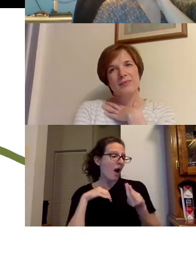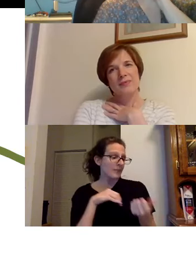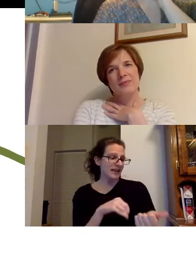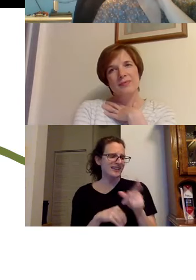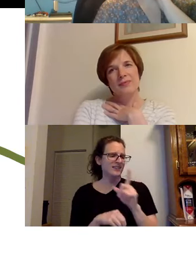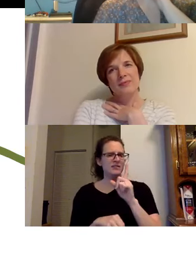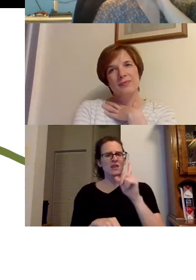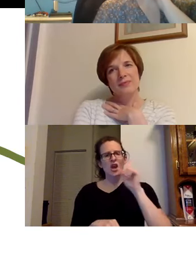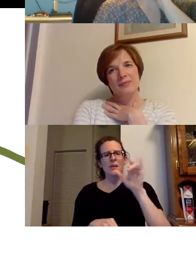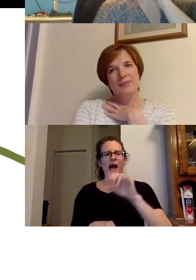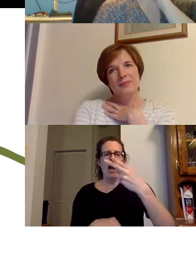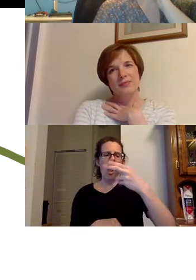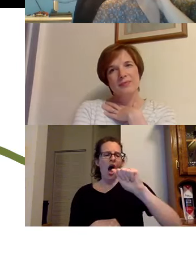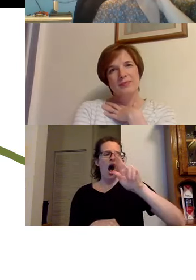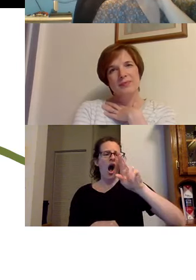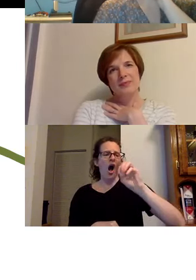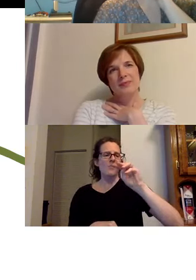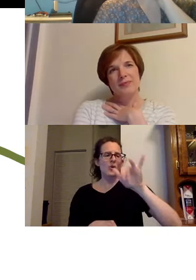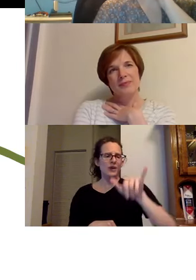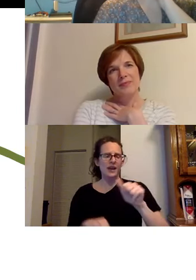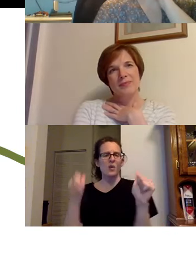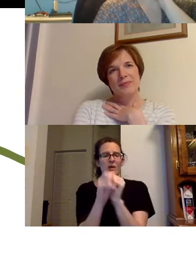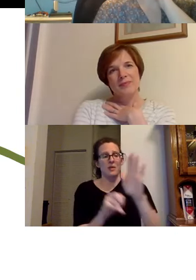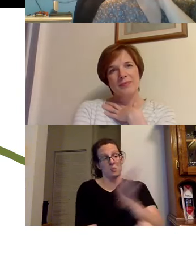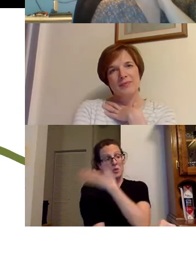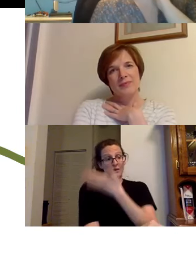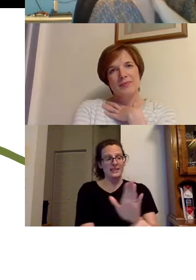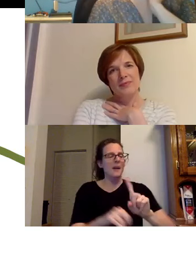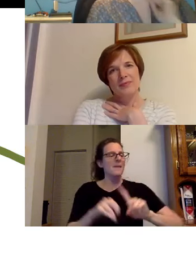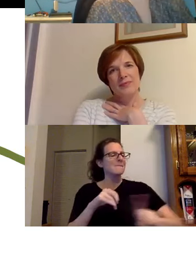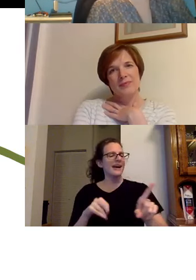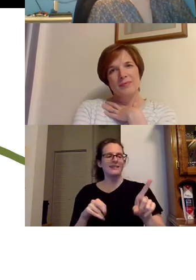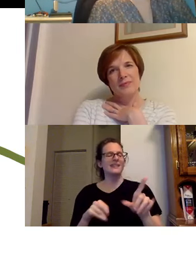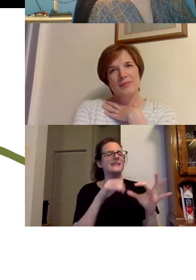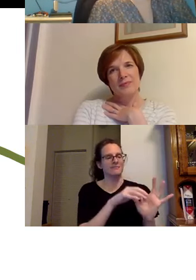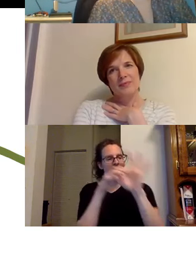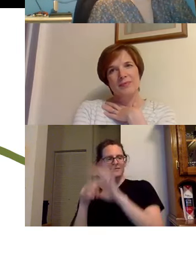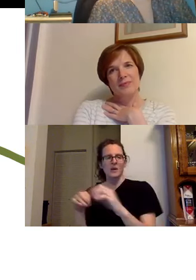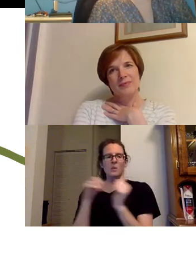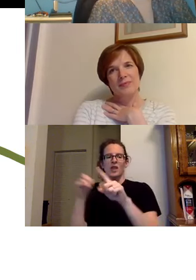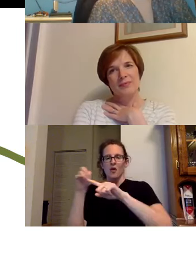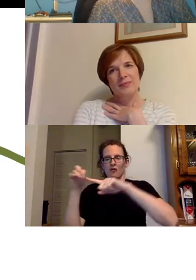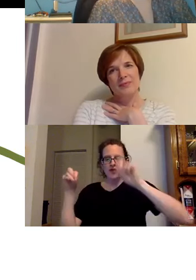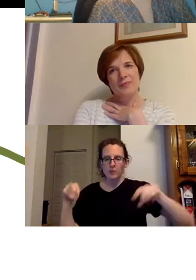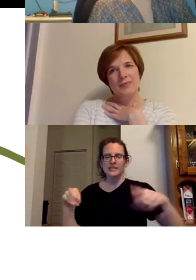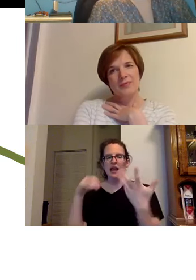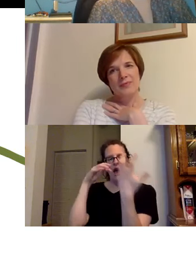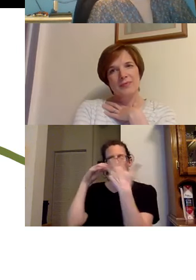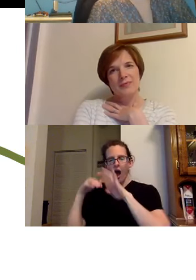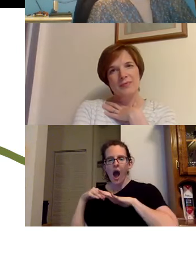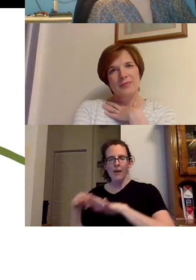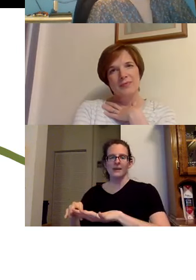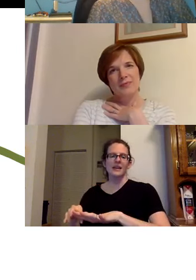about with music, but it comes into play with any kind of frequency. And our bodies have measurable